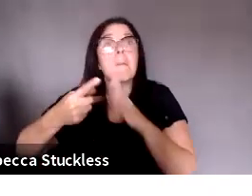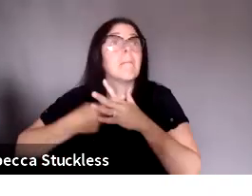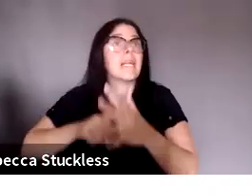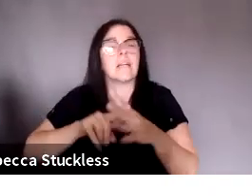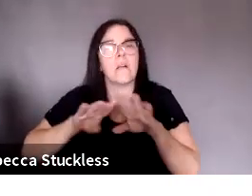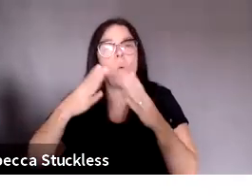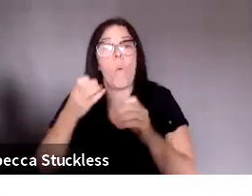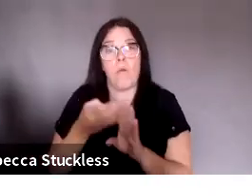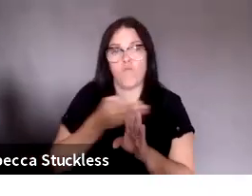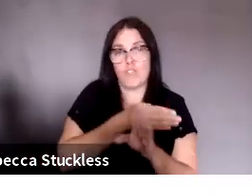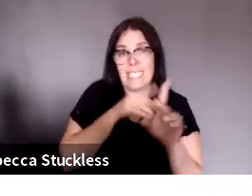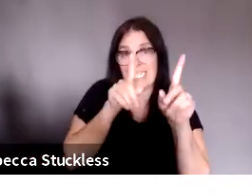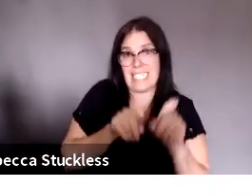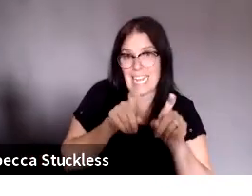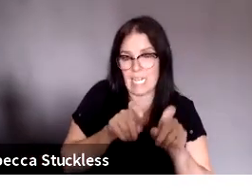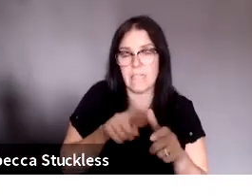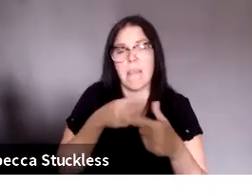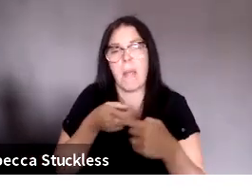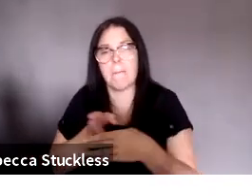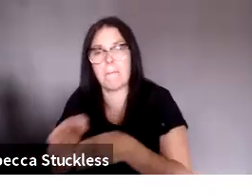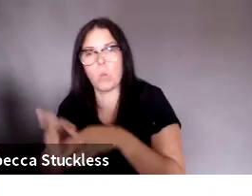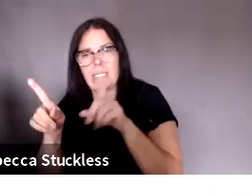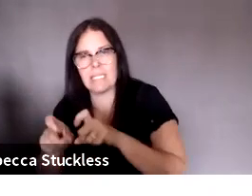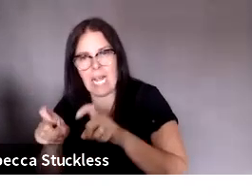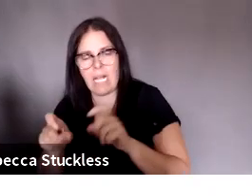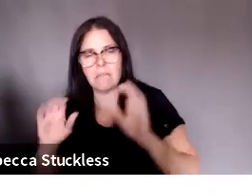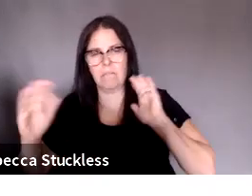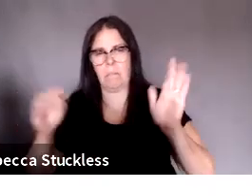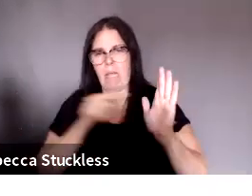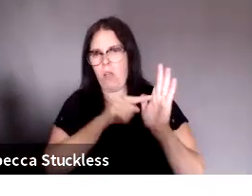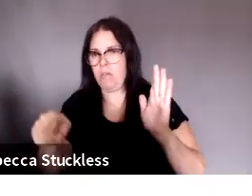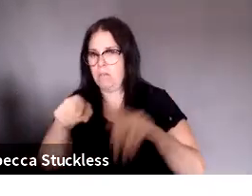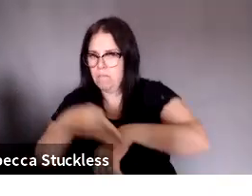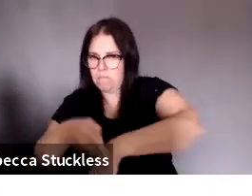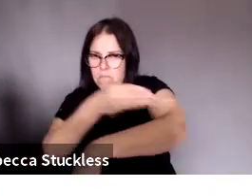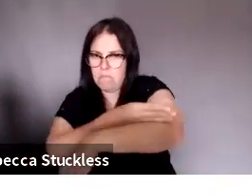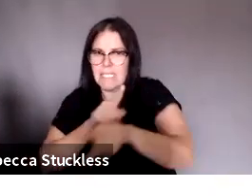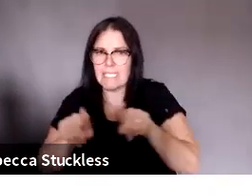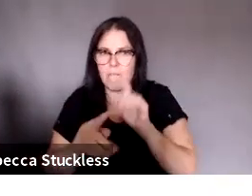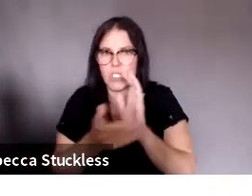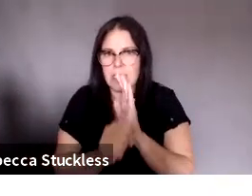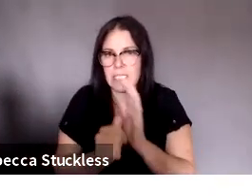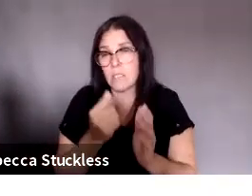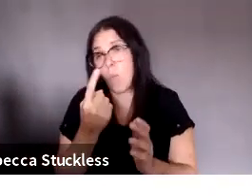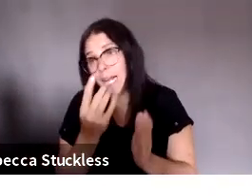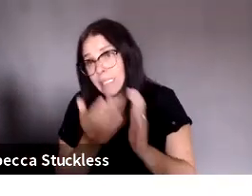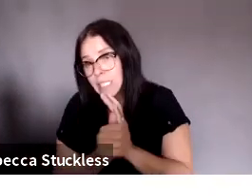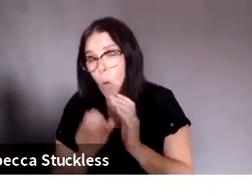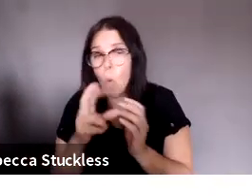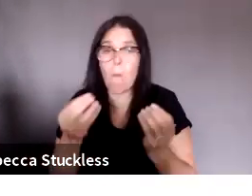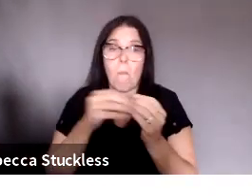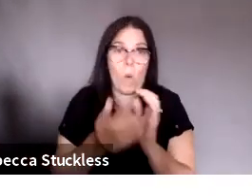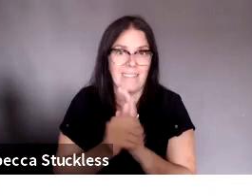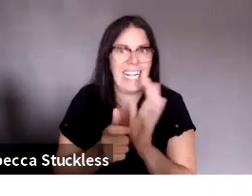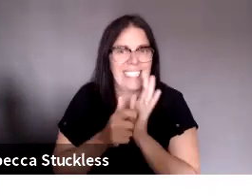learners to measure their essential skill gains in one or more essential skills. So the